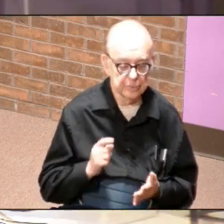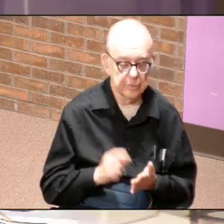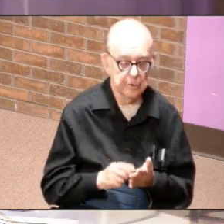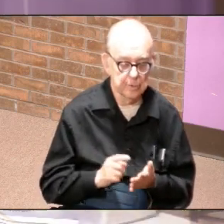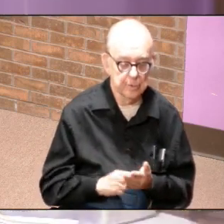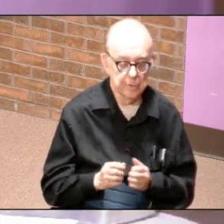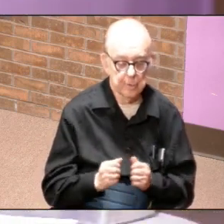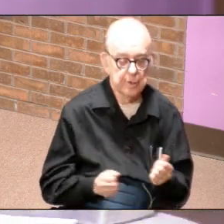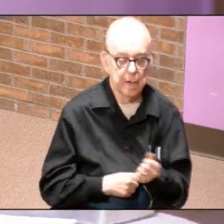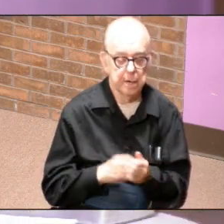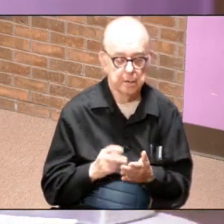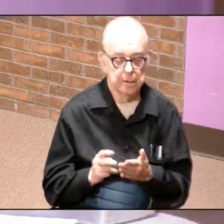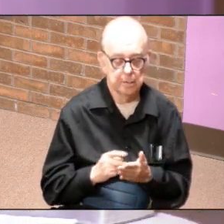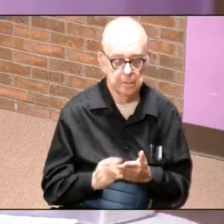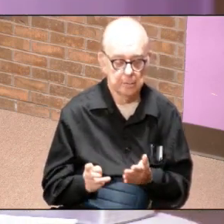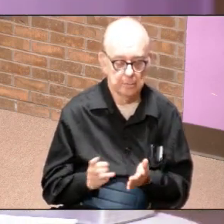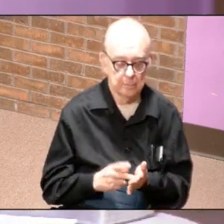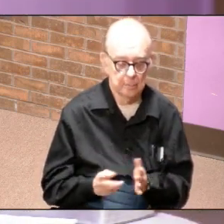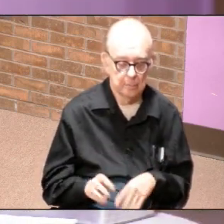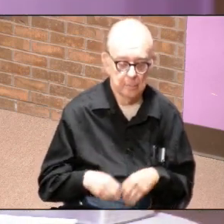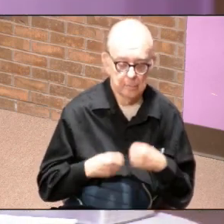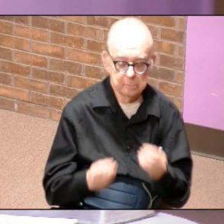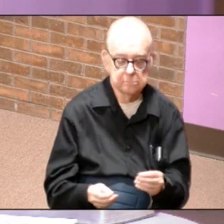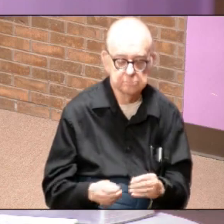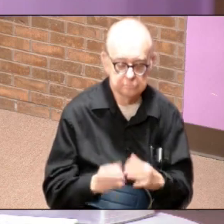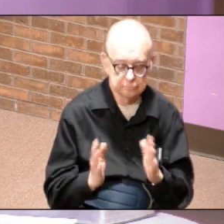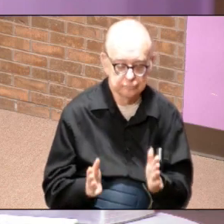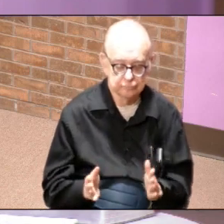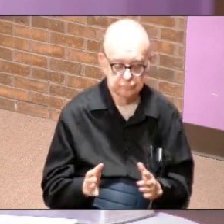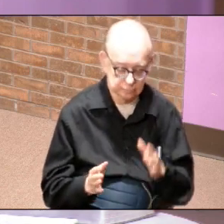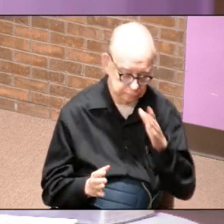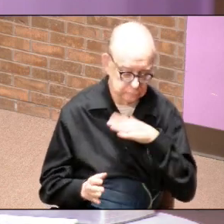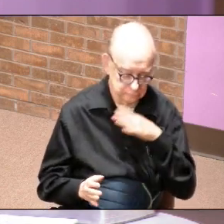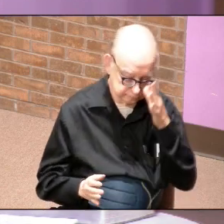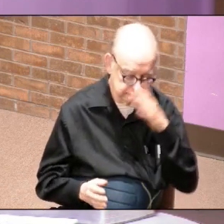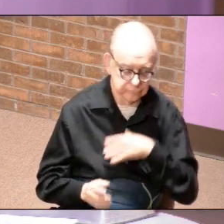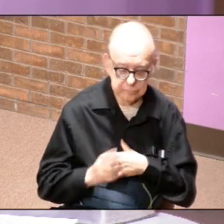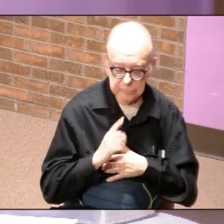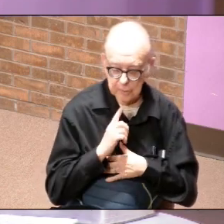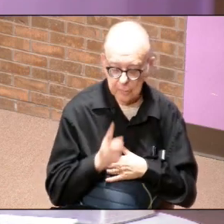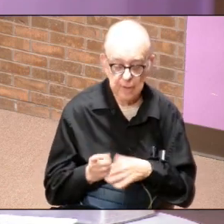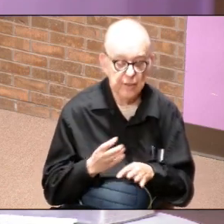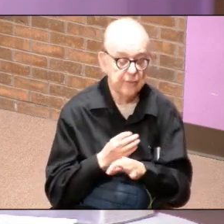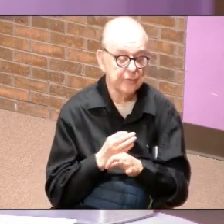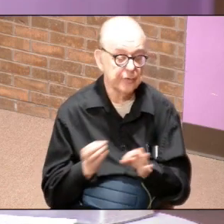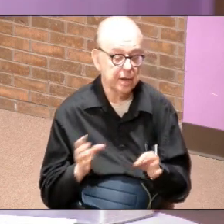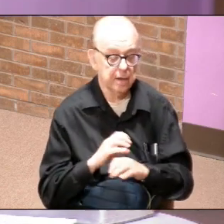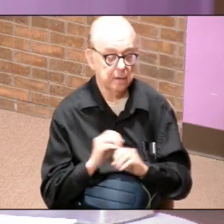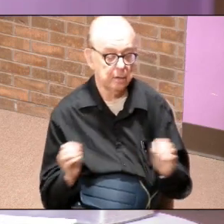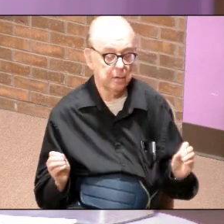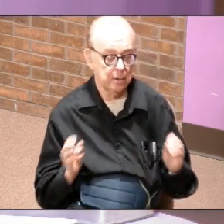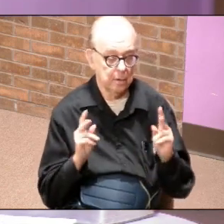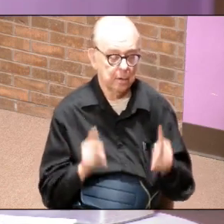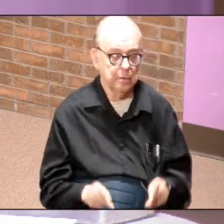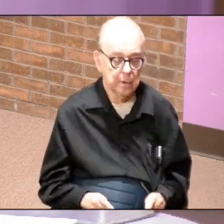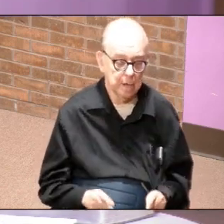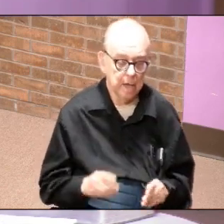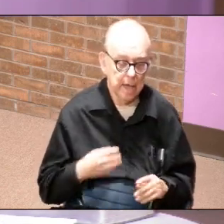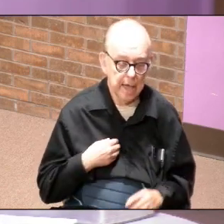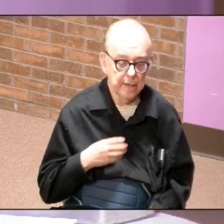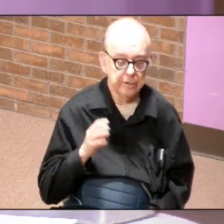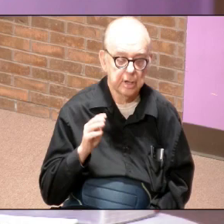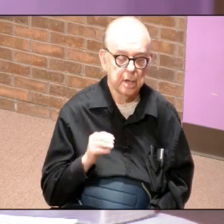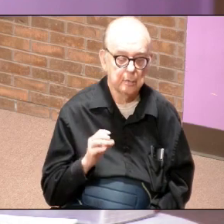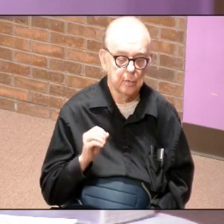Because let me tell you something. When Jesus gave you the house, ladies and gentlemen, it is free and clear. Nobody owns the mortgage